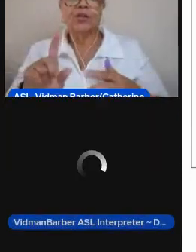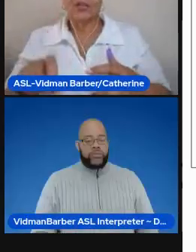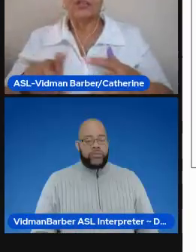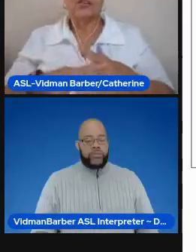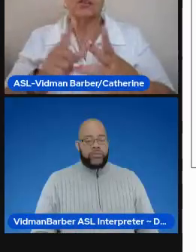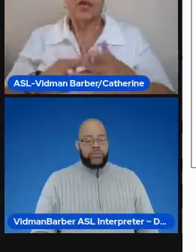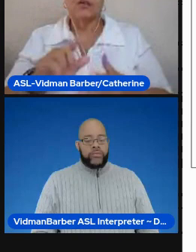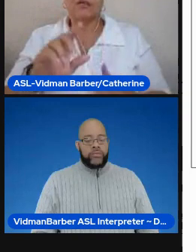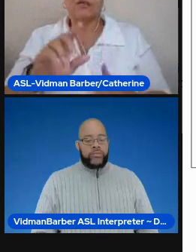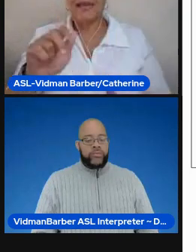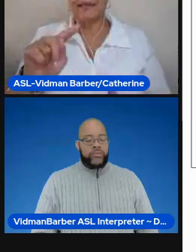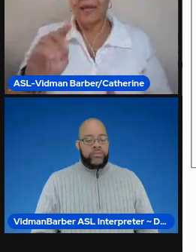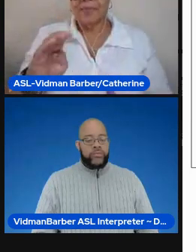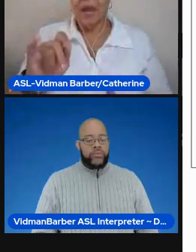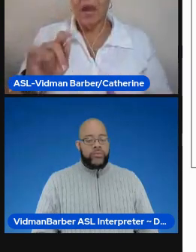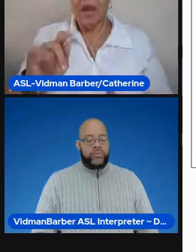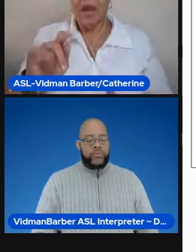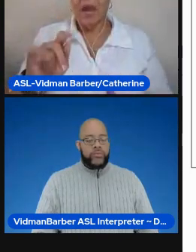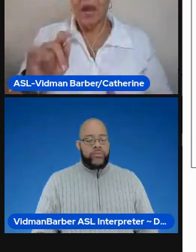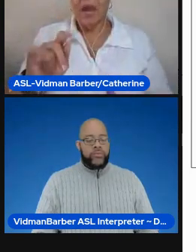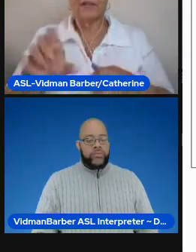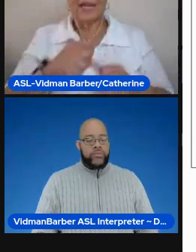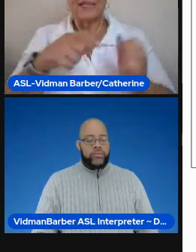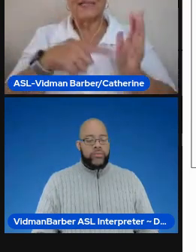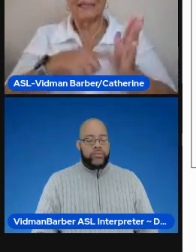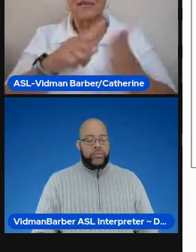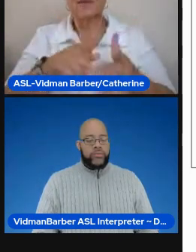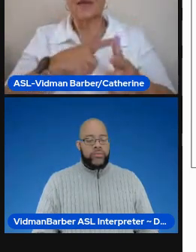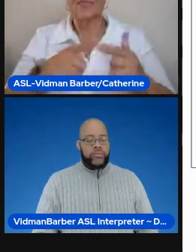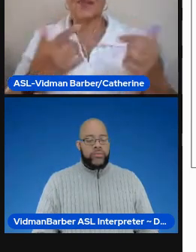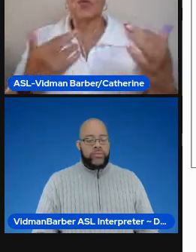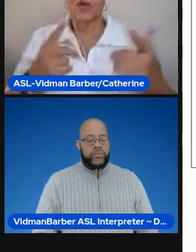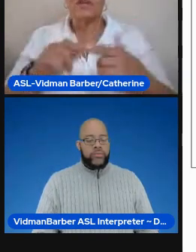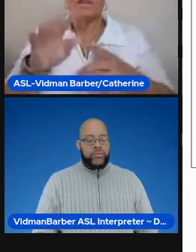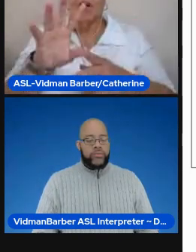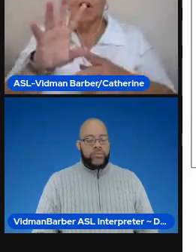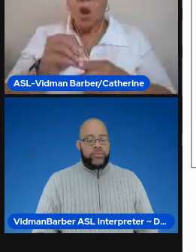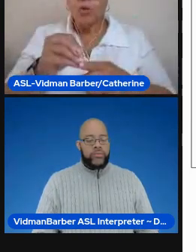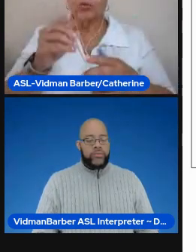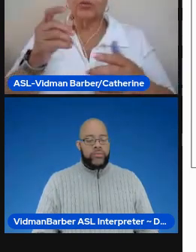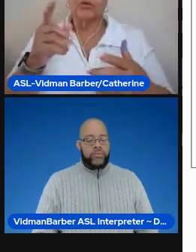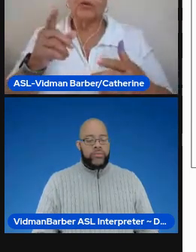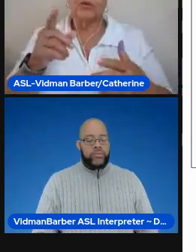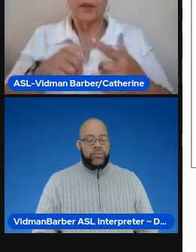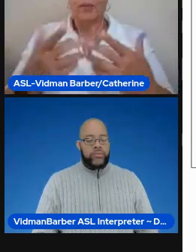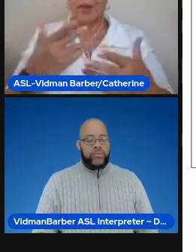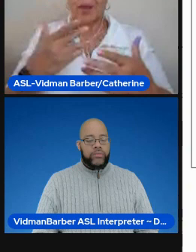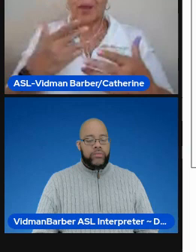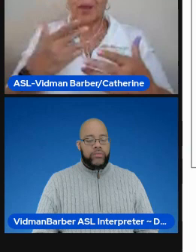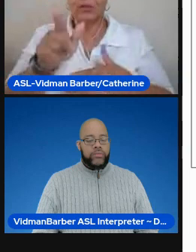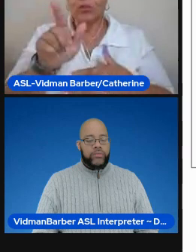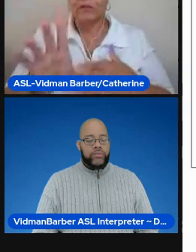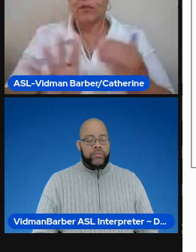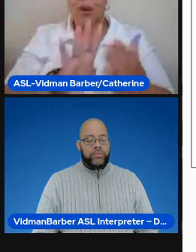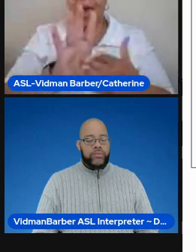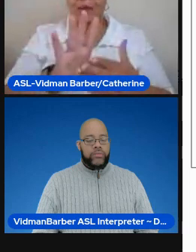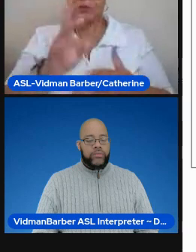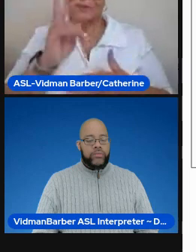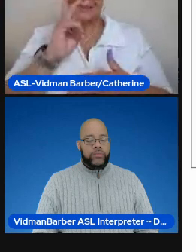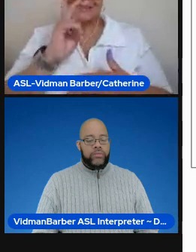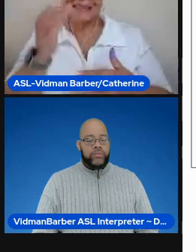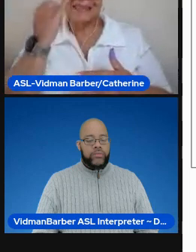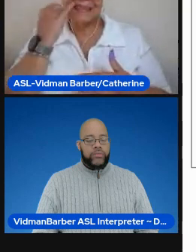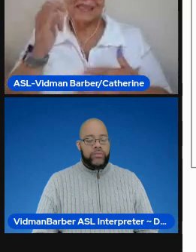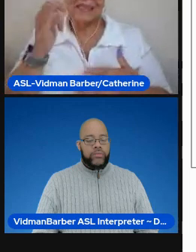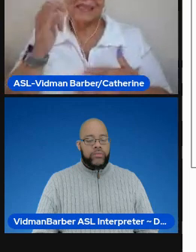treatment after taking the sample, and then waiting for culturing, which will probably be after 24 hours, to see whether